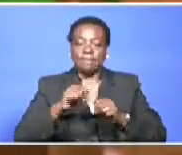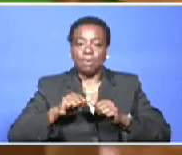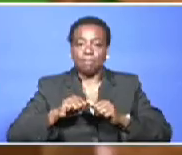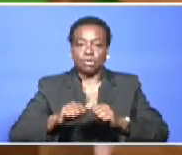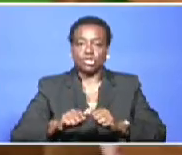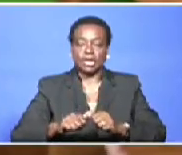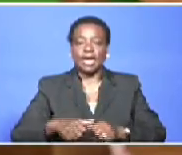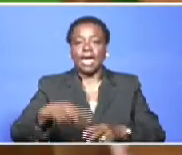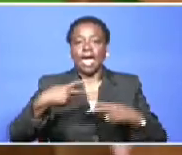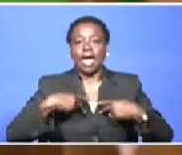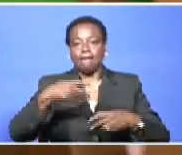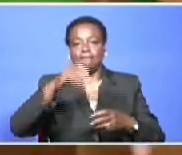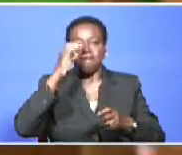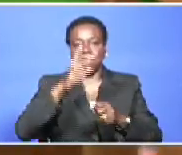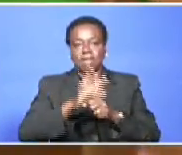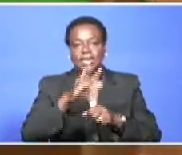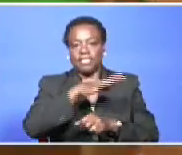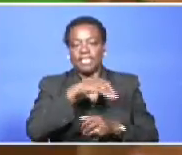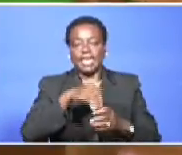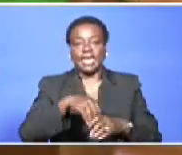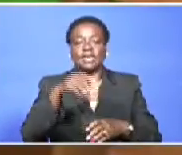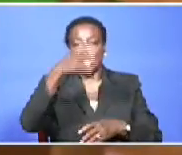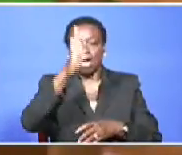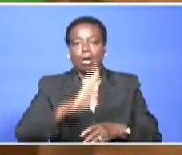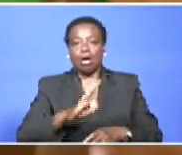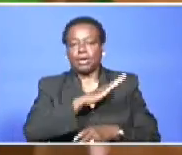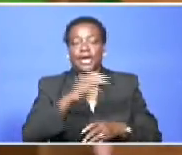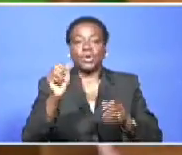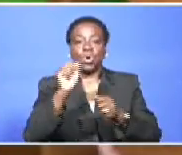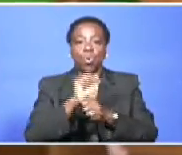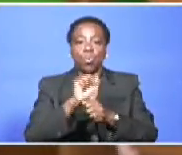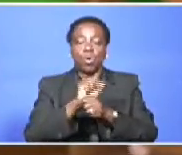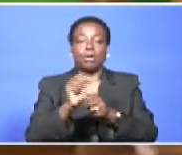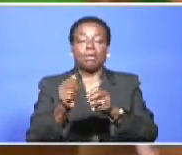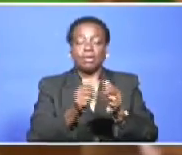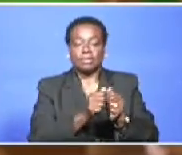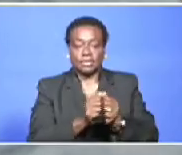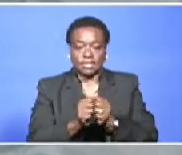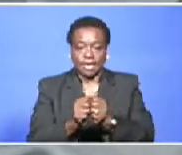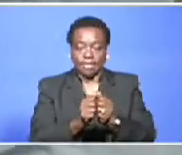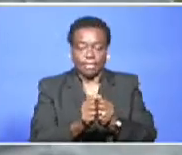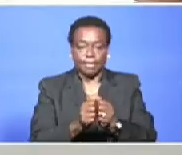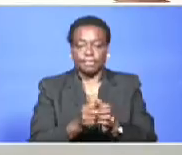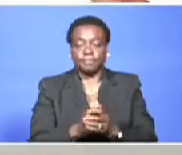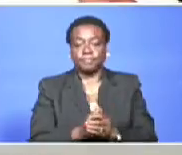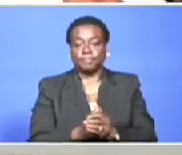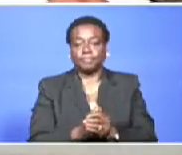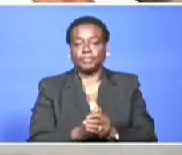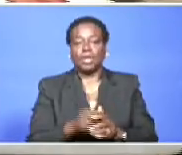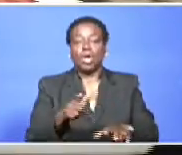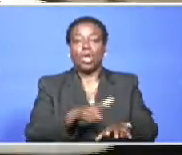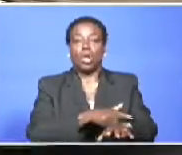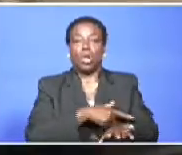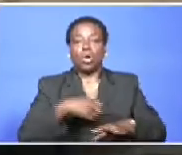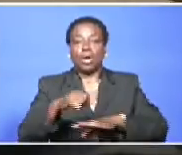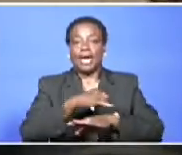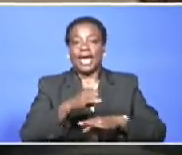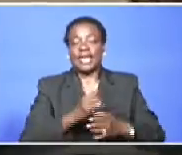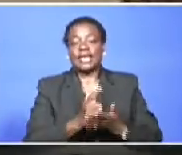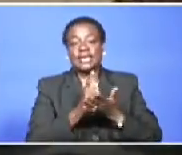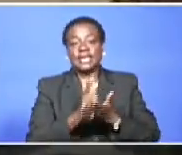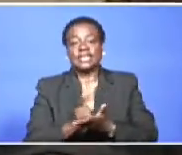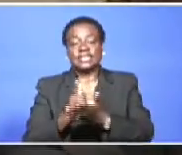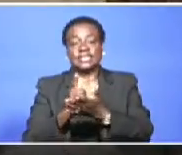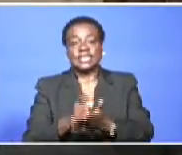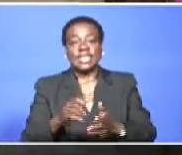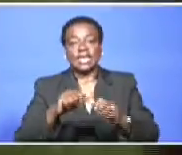and, you know, just play as a team, work together, execute on defense, and our offense will come. Well, the Long Island Sailing Association set to hold